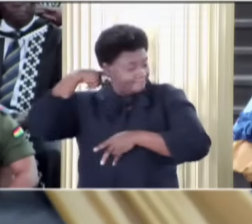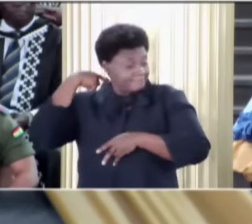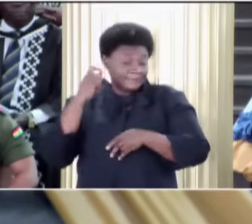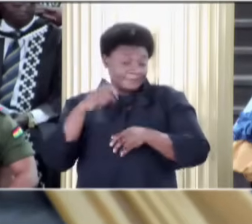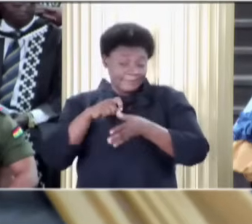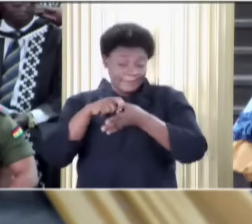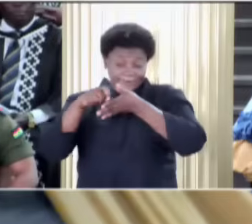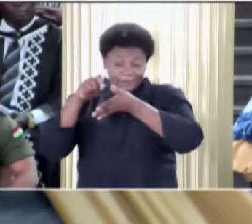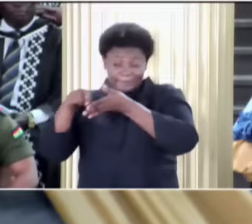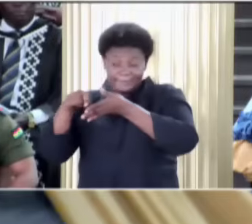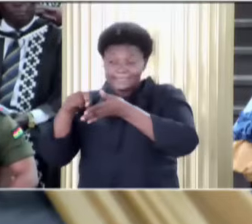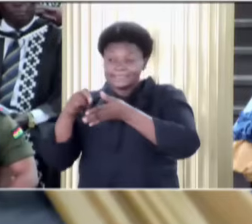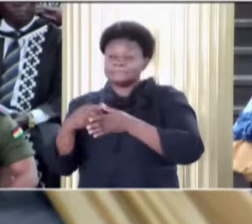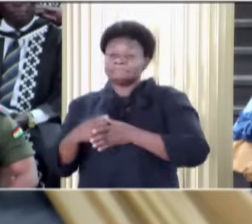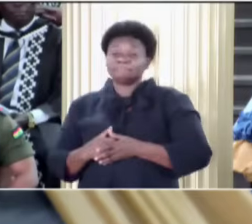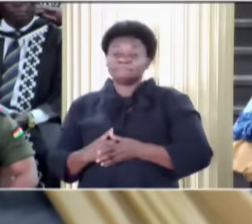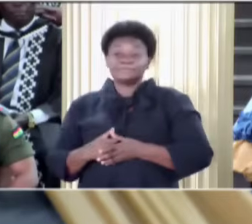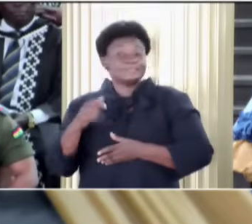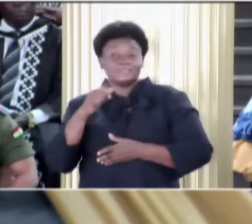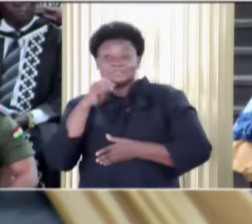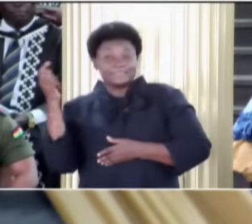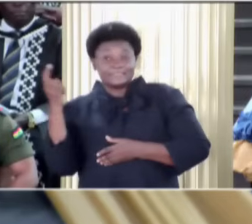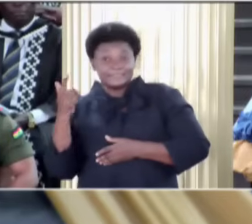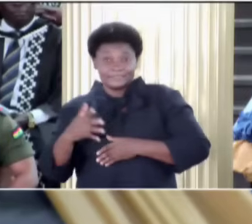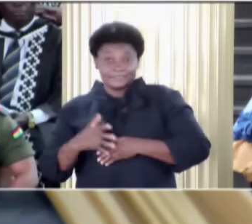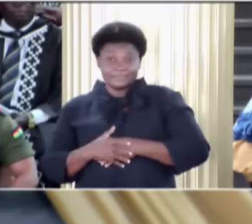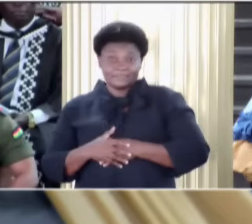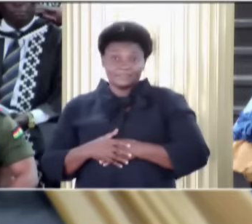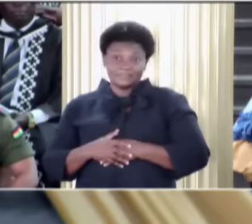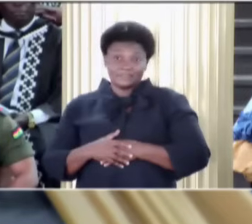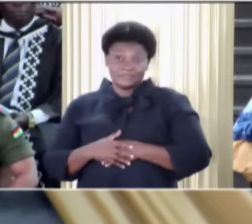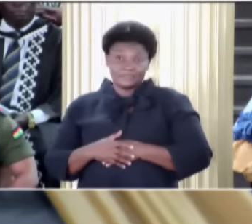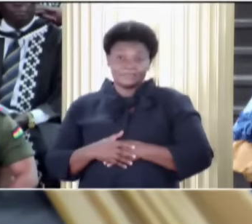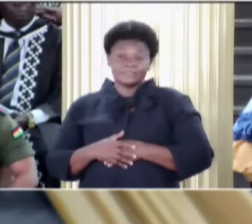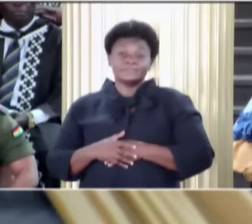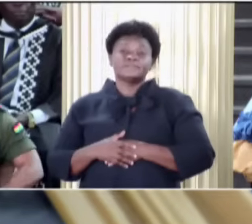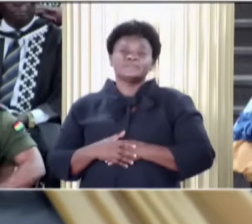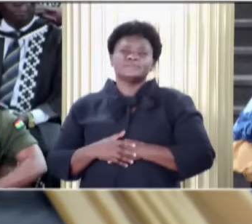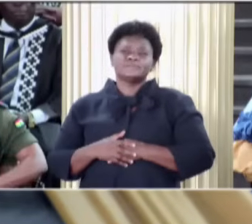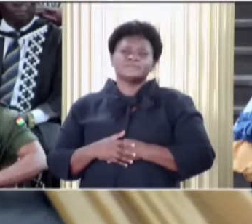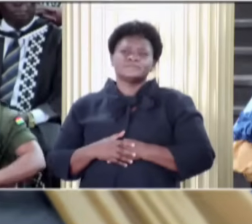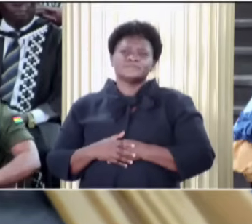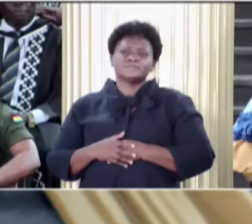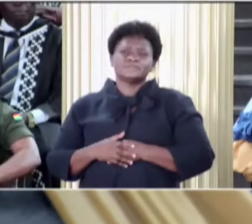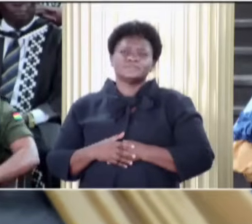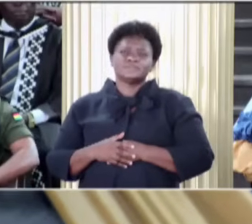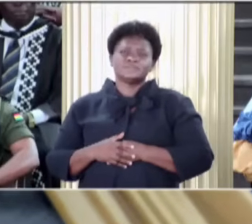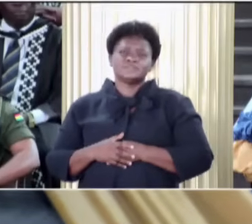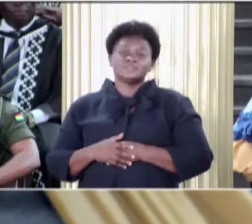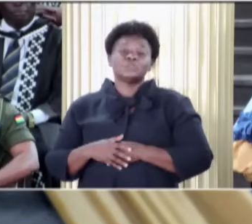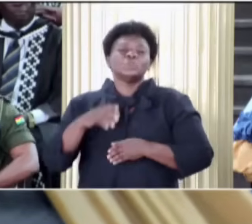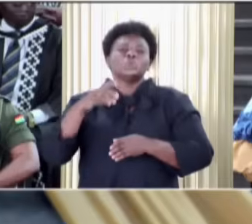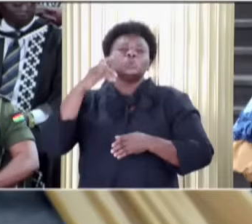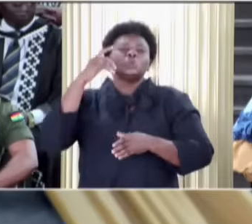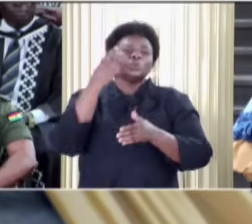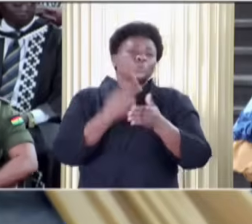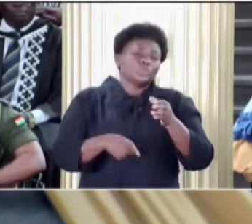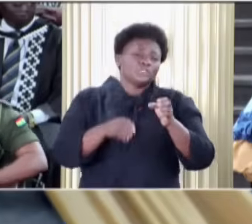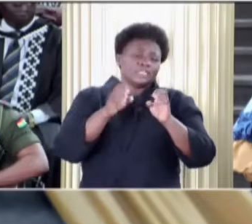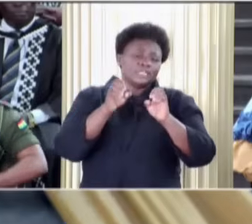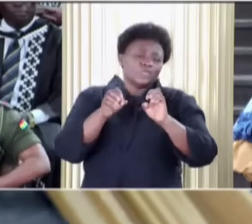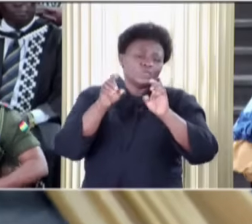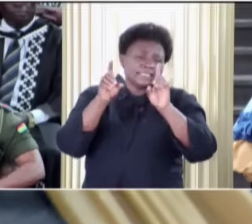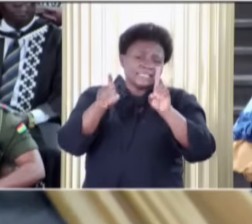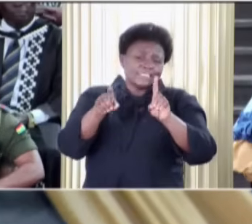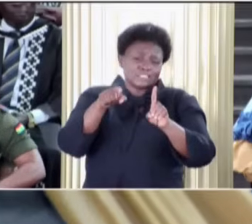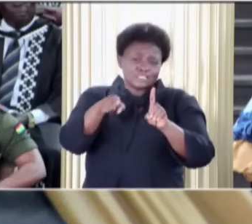them. Okay, it's not a lecture, but you can write. You can put it on your phone too. What did your education undo within